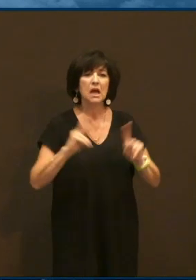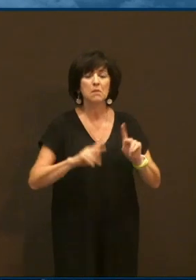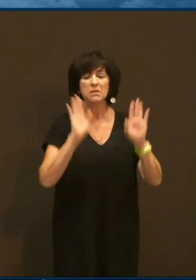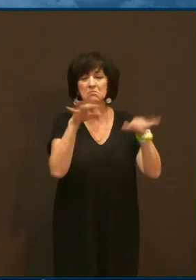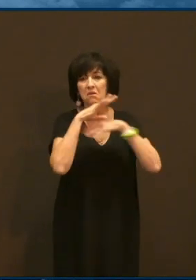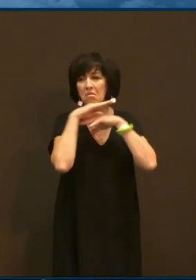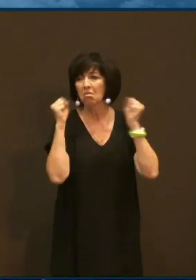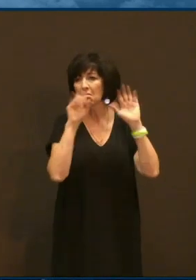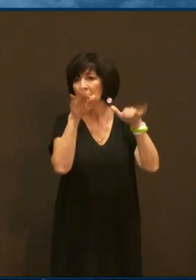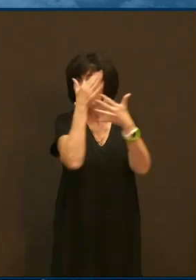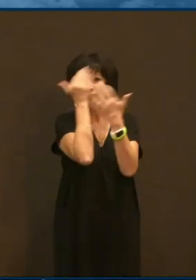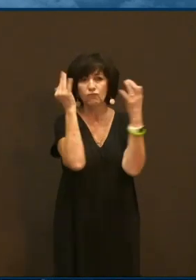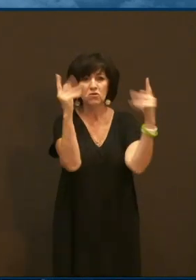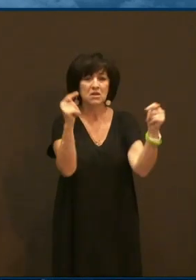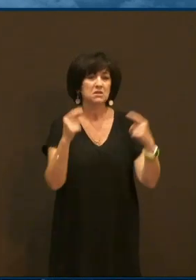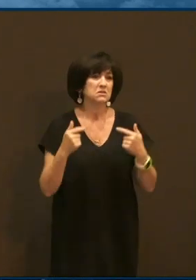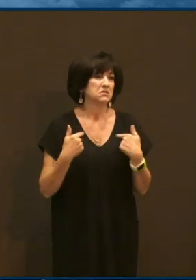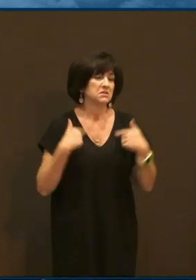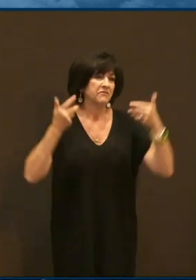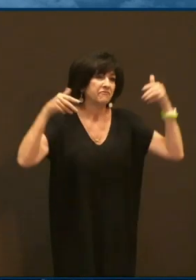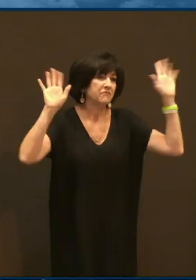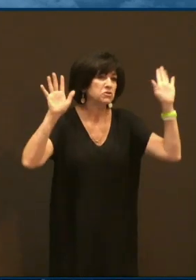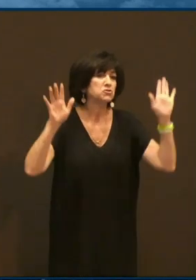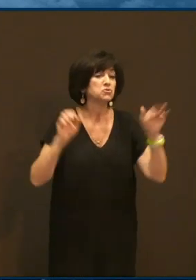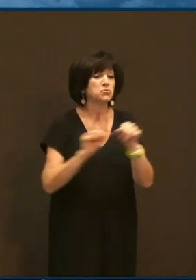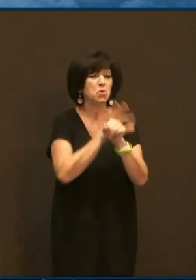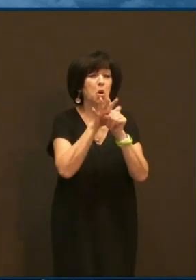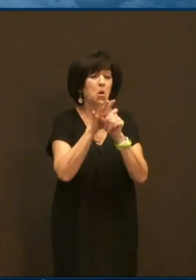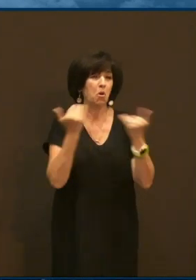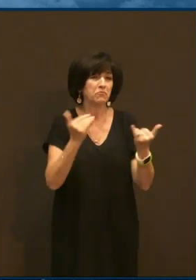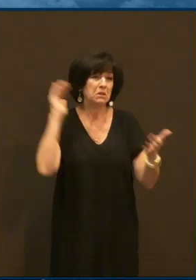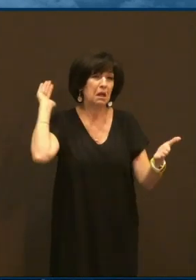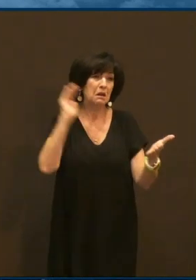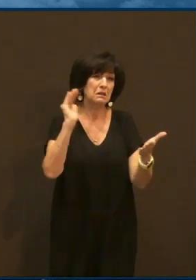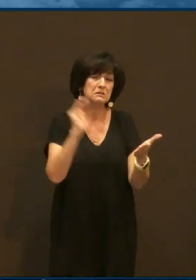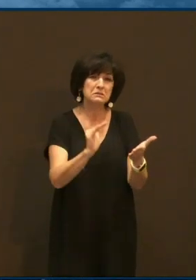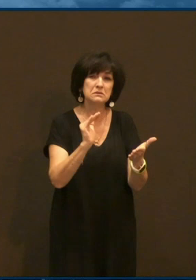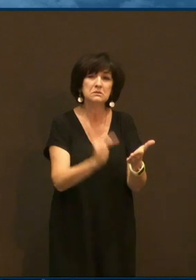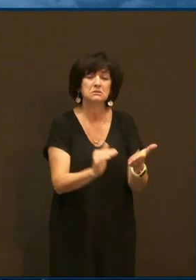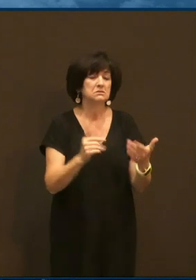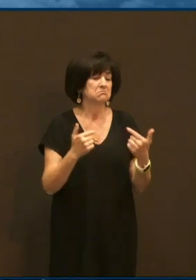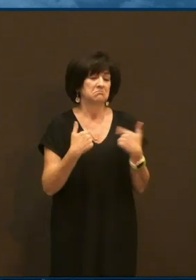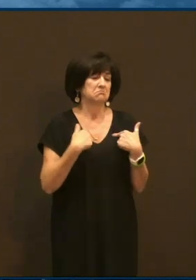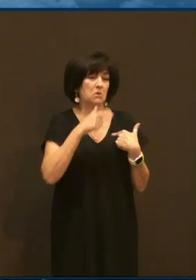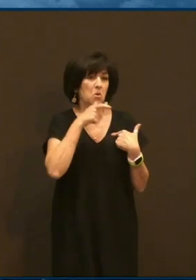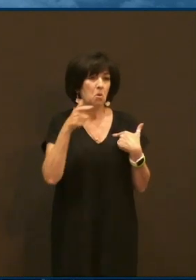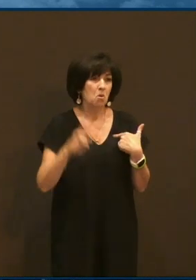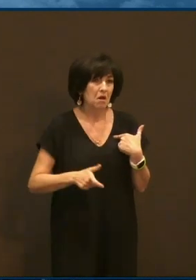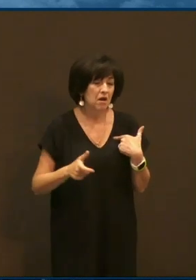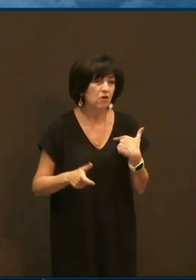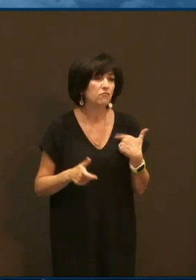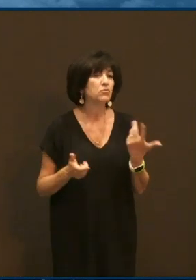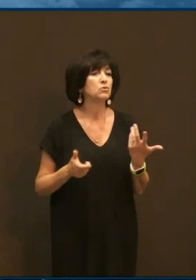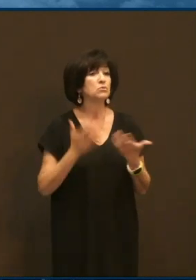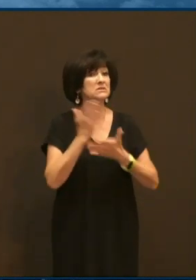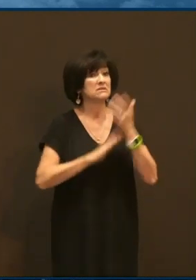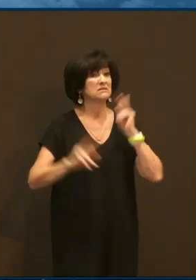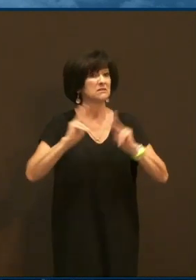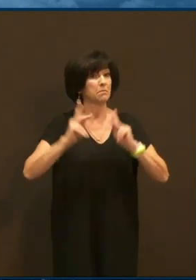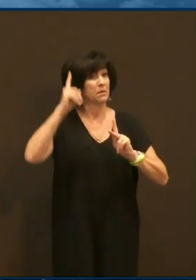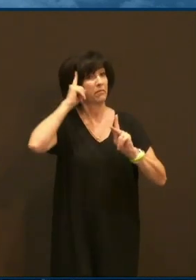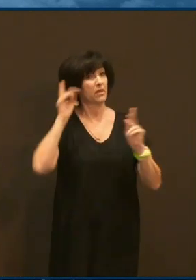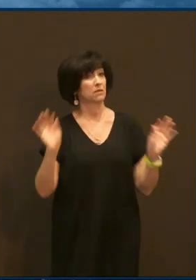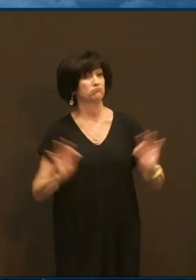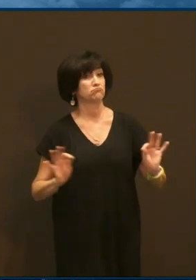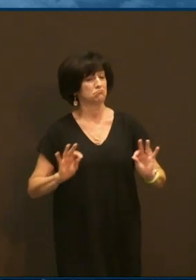they think they've been in an environment, maybe at the beach or at a large gathering or whatever the case may be,